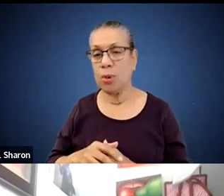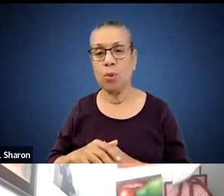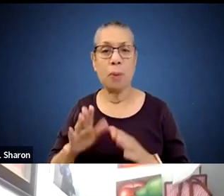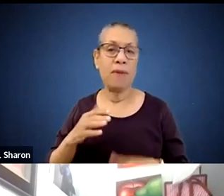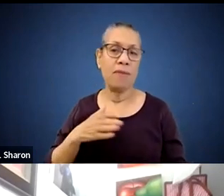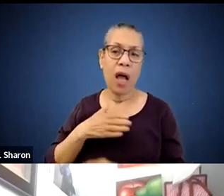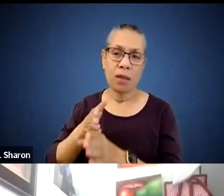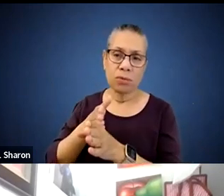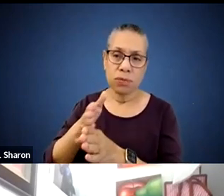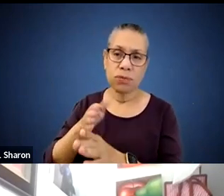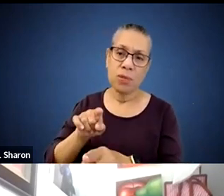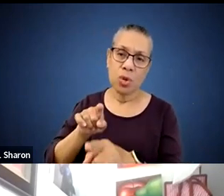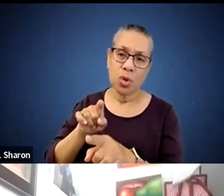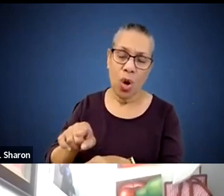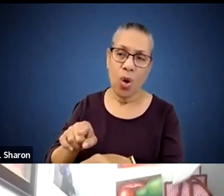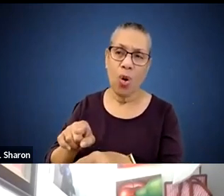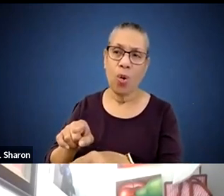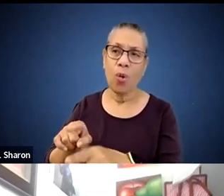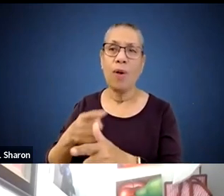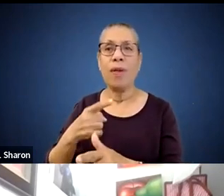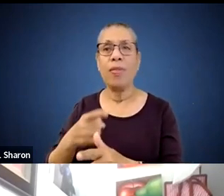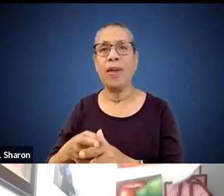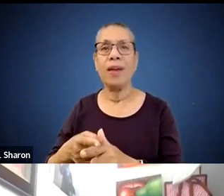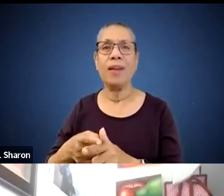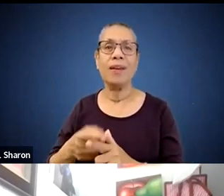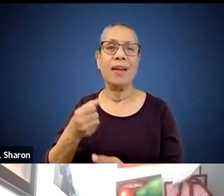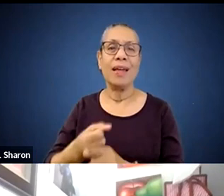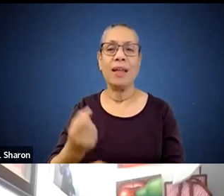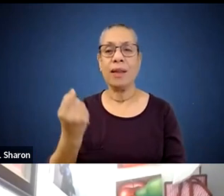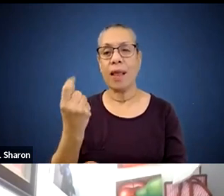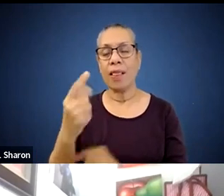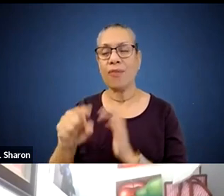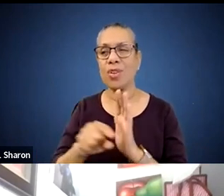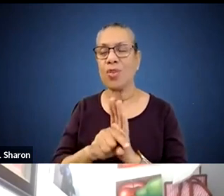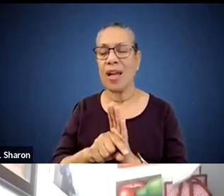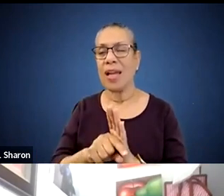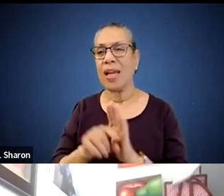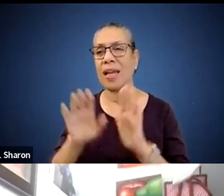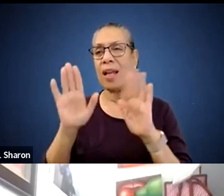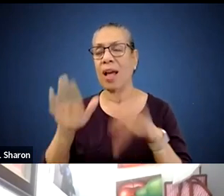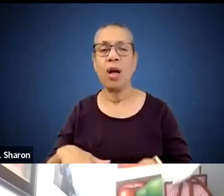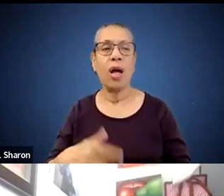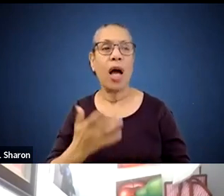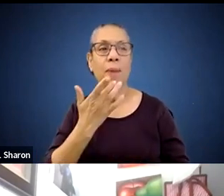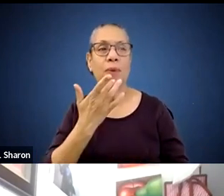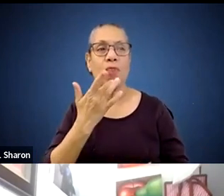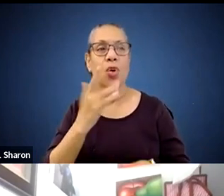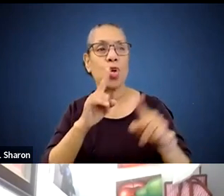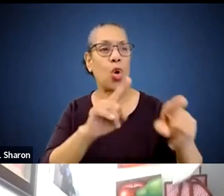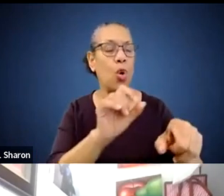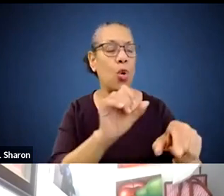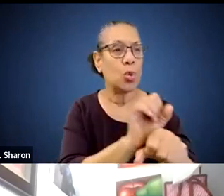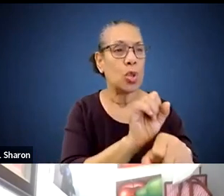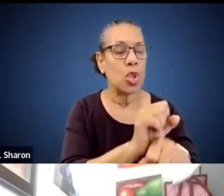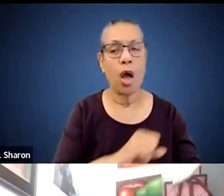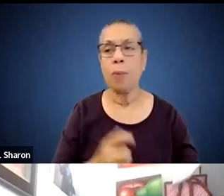or near track during the pandemic and then they hit the 11th grade and then we see a typical pattern where job might be pulling caretaking might